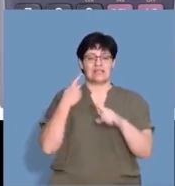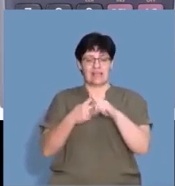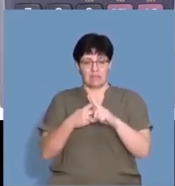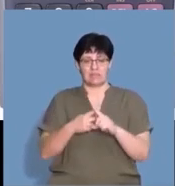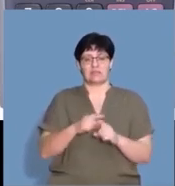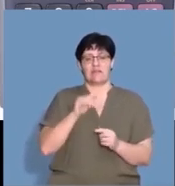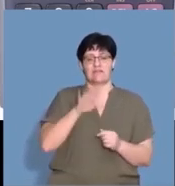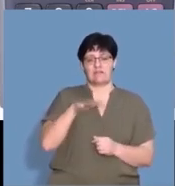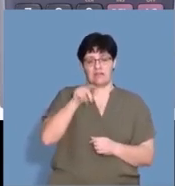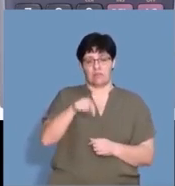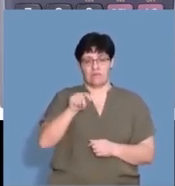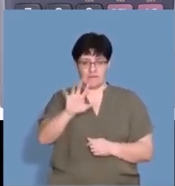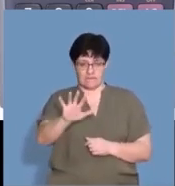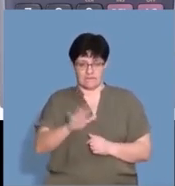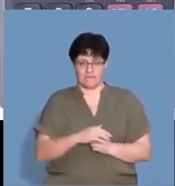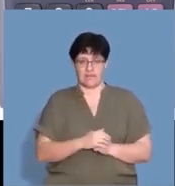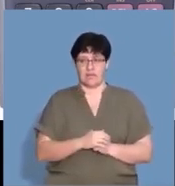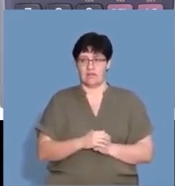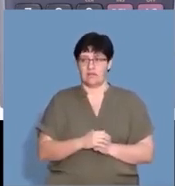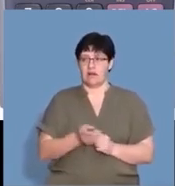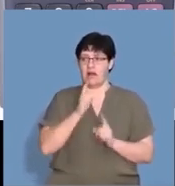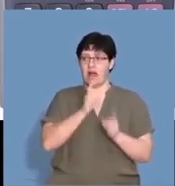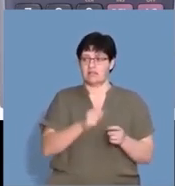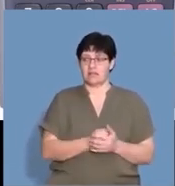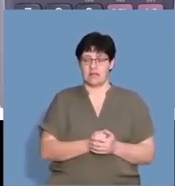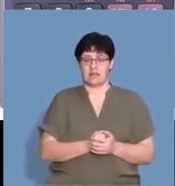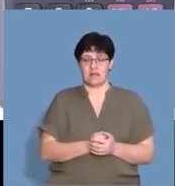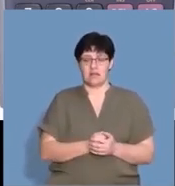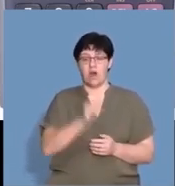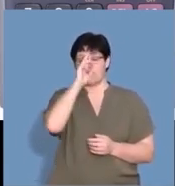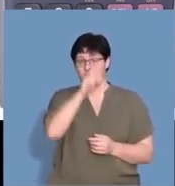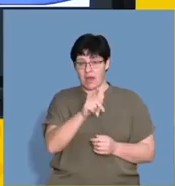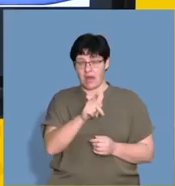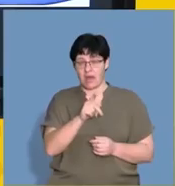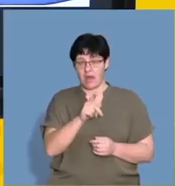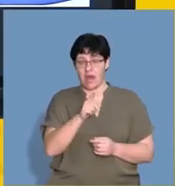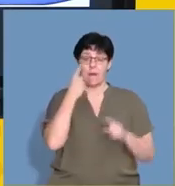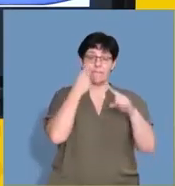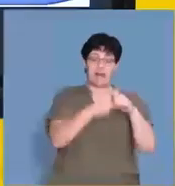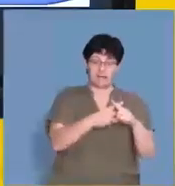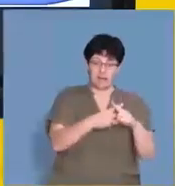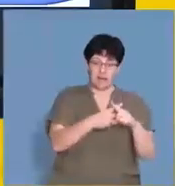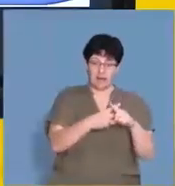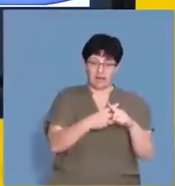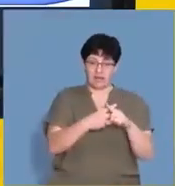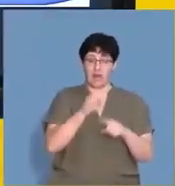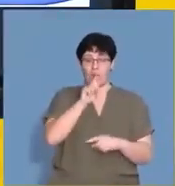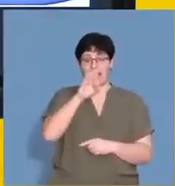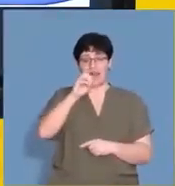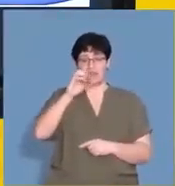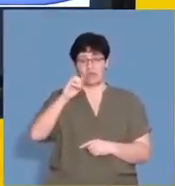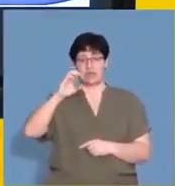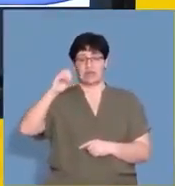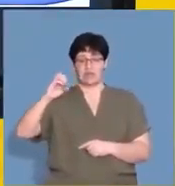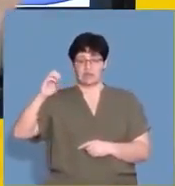just times that by 15.5, get an answer. And now remember, I multiplied by 100,000, so